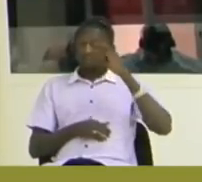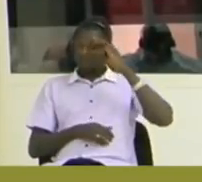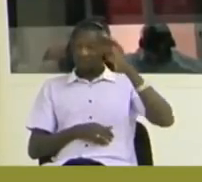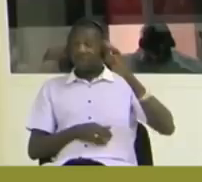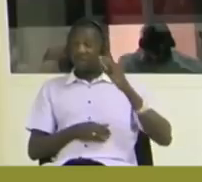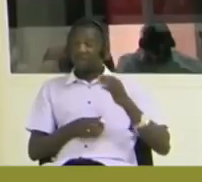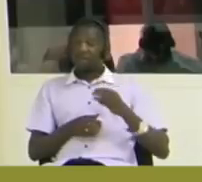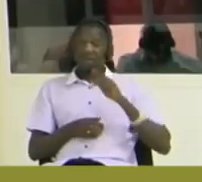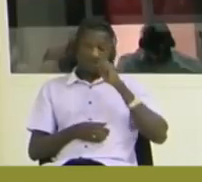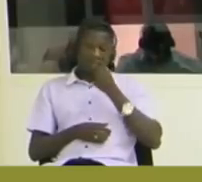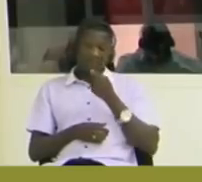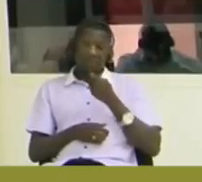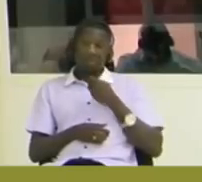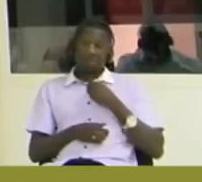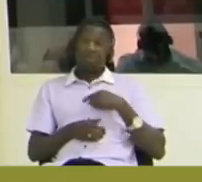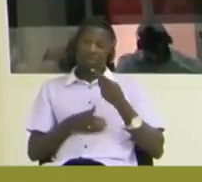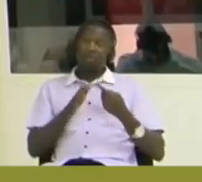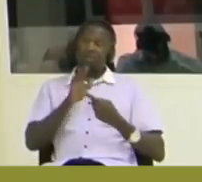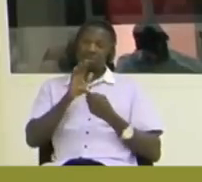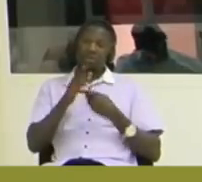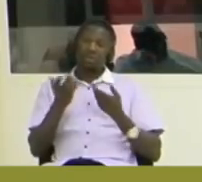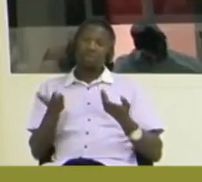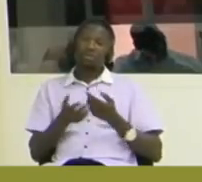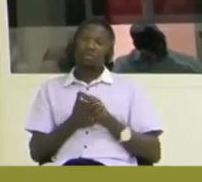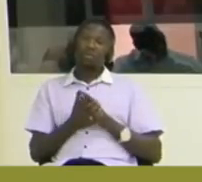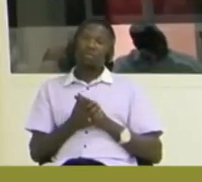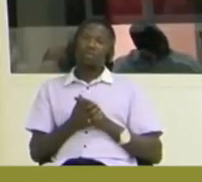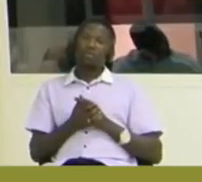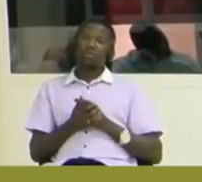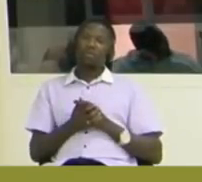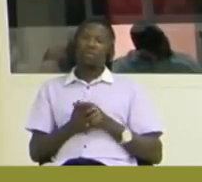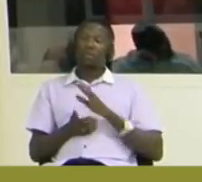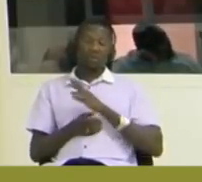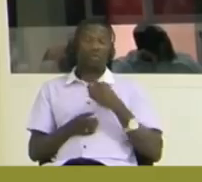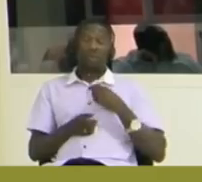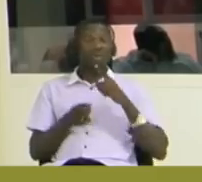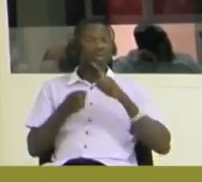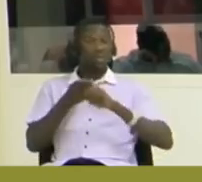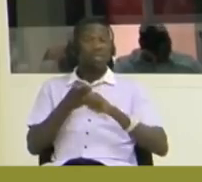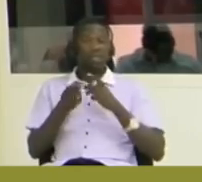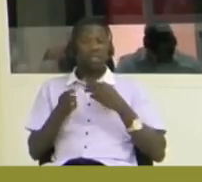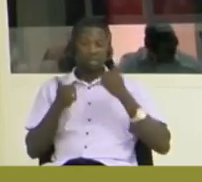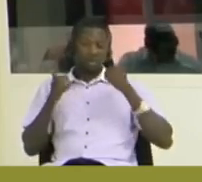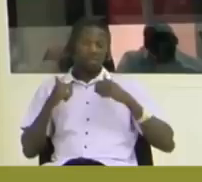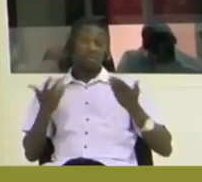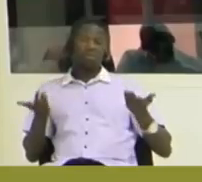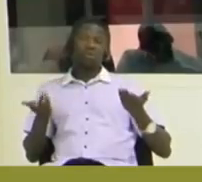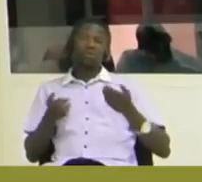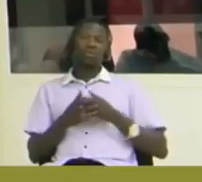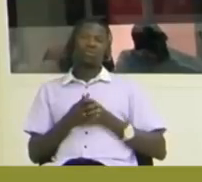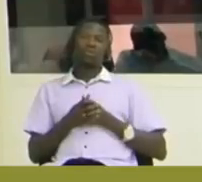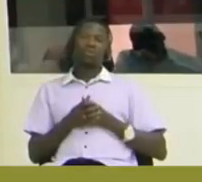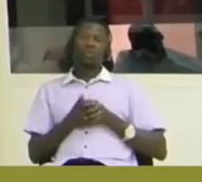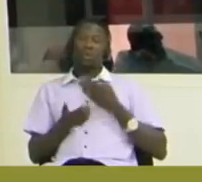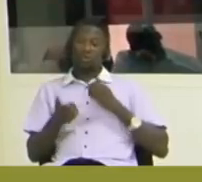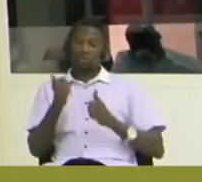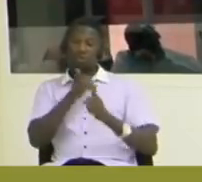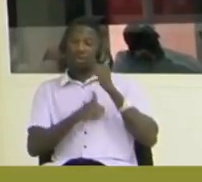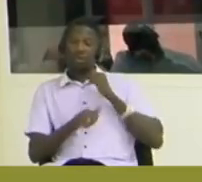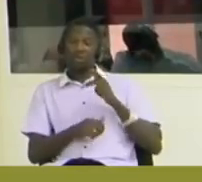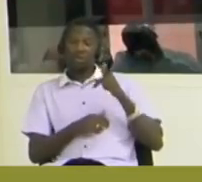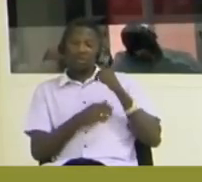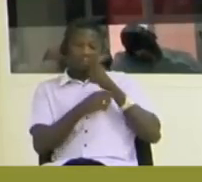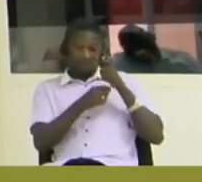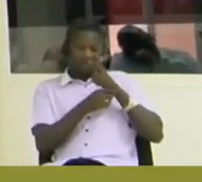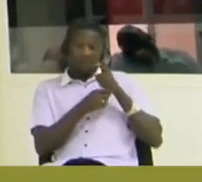issue. It gives nobody the right to make a link that is not there, sir. Let's go back to the issue, to the video of Mr. Lamin Dur,